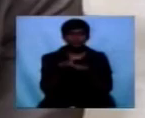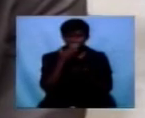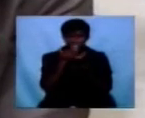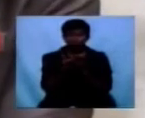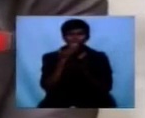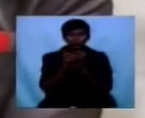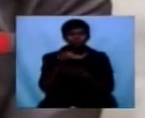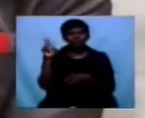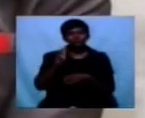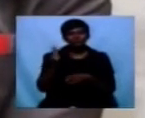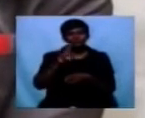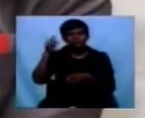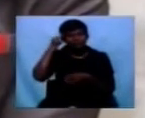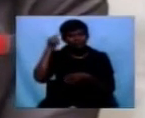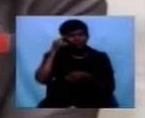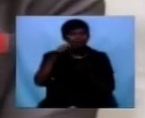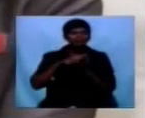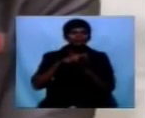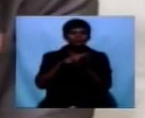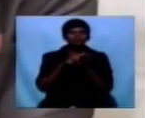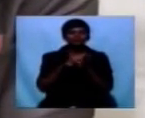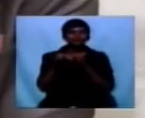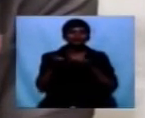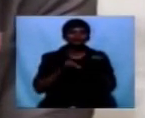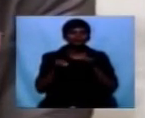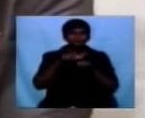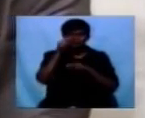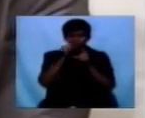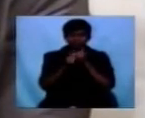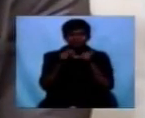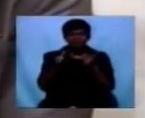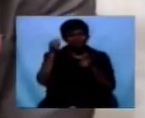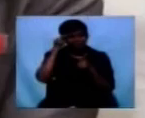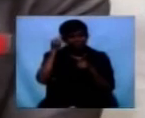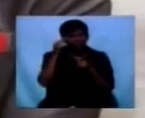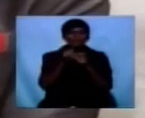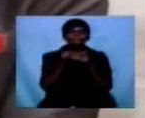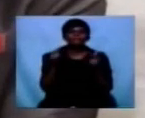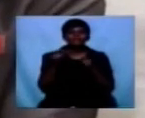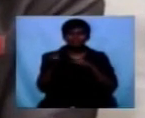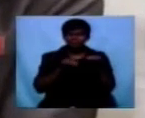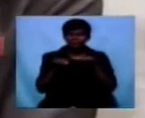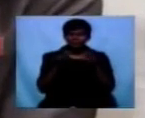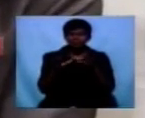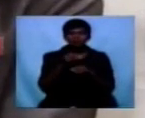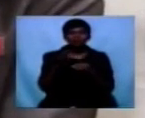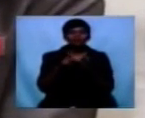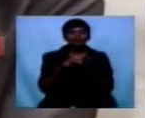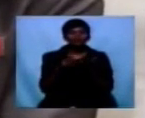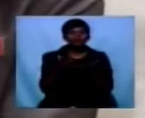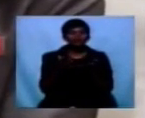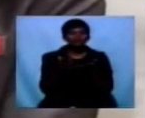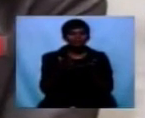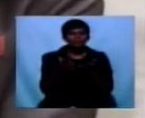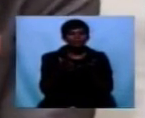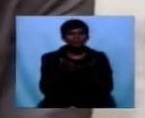use, and of course government transport management, because government is the biggest manager of the transport in terms